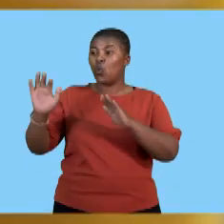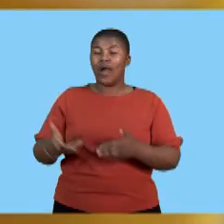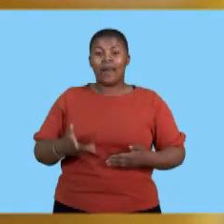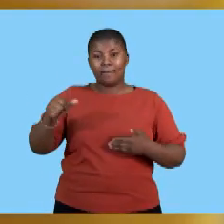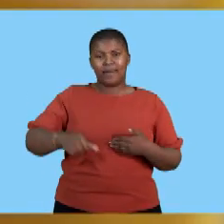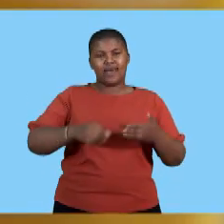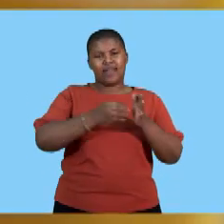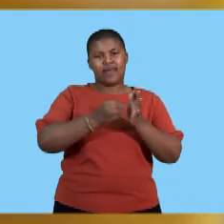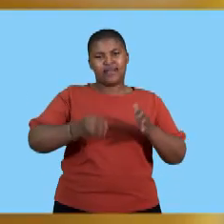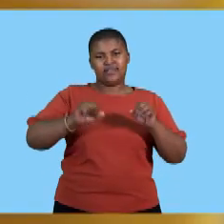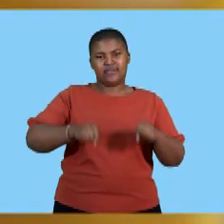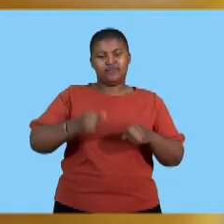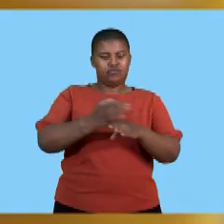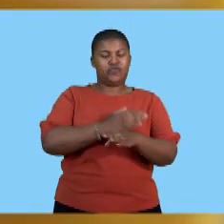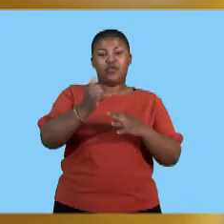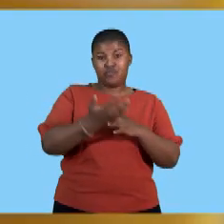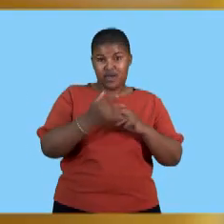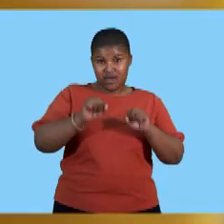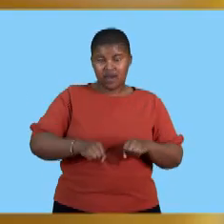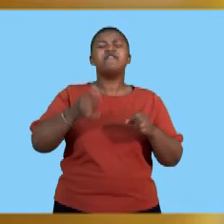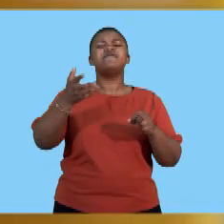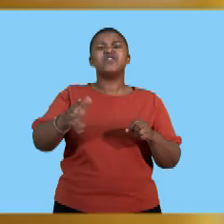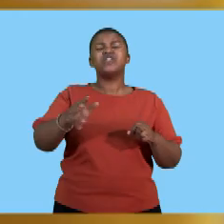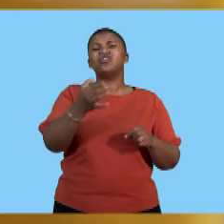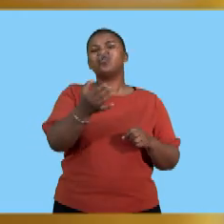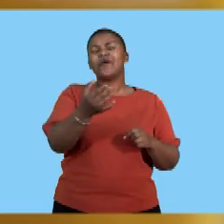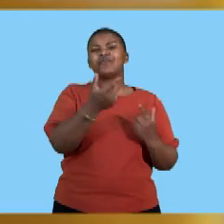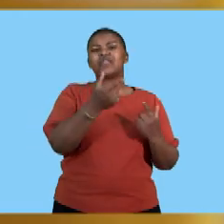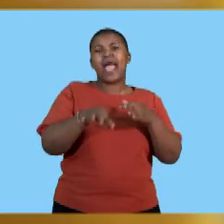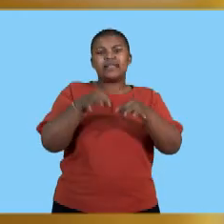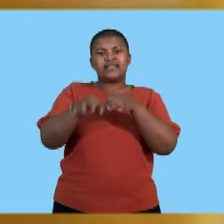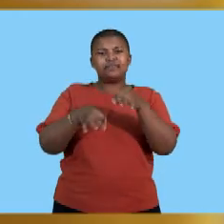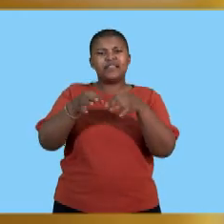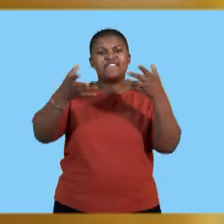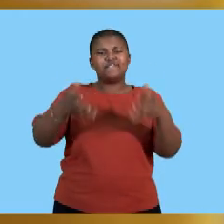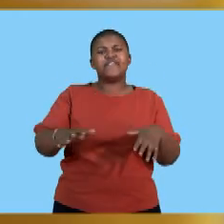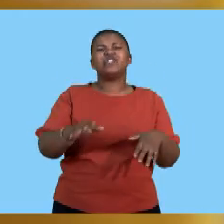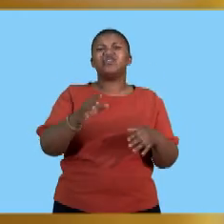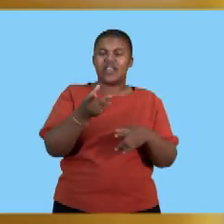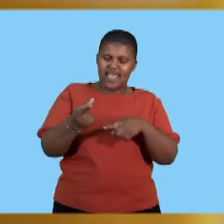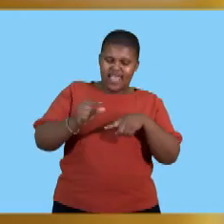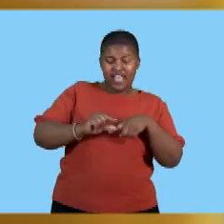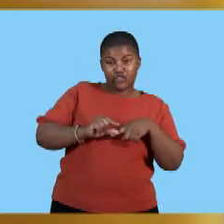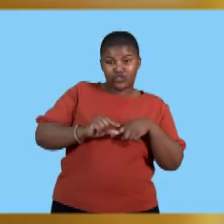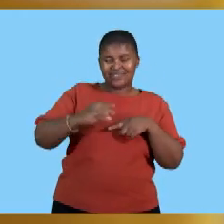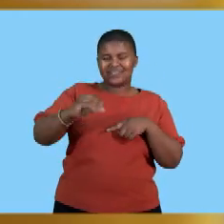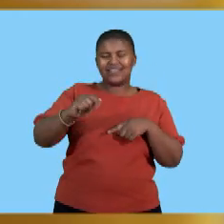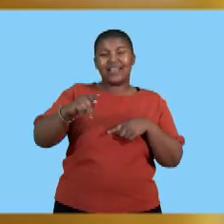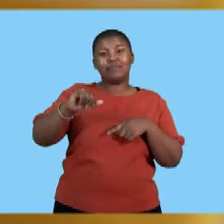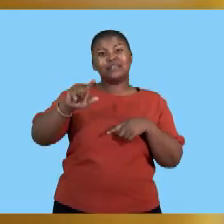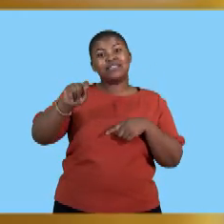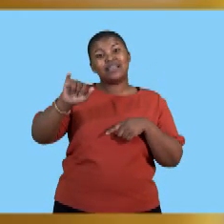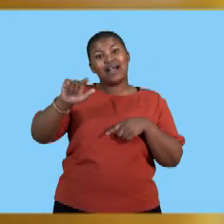Welcome back, dear learners. Before the ad break, we defined or we spoke of interest being